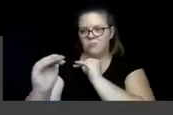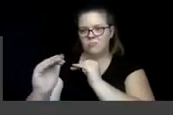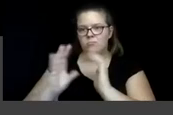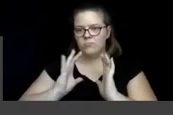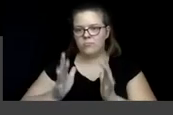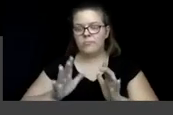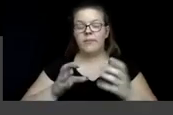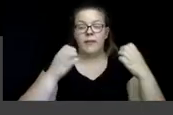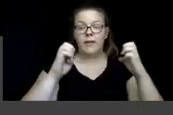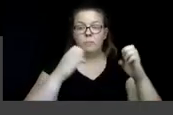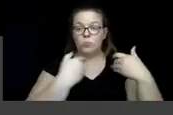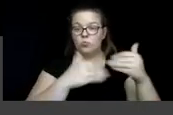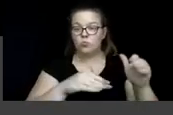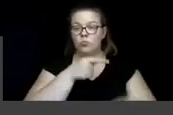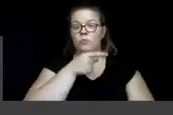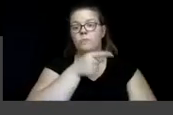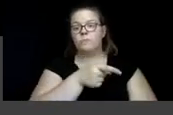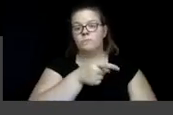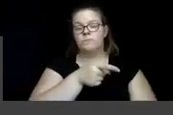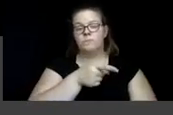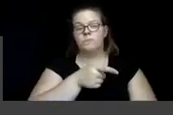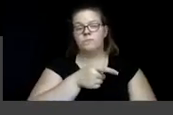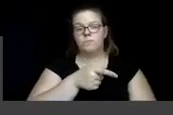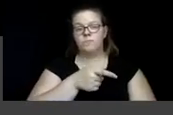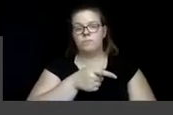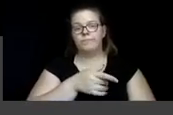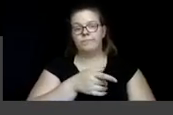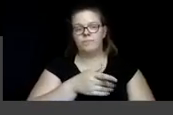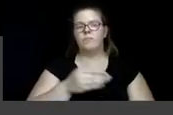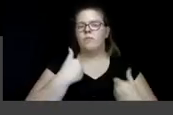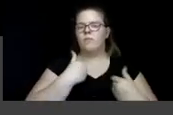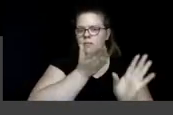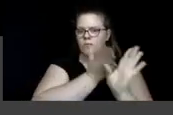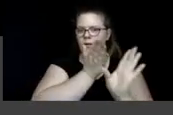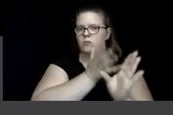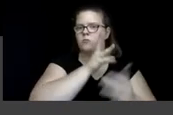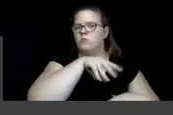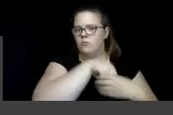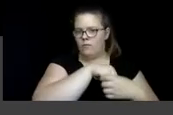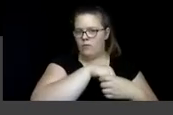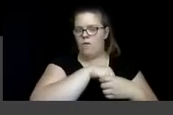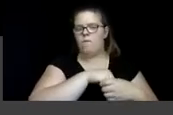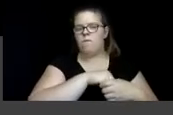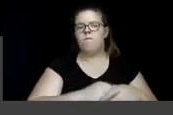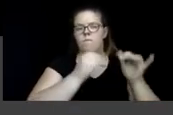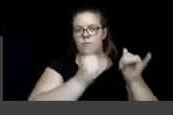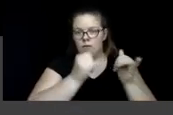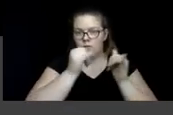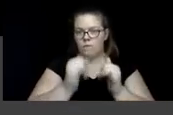emergency room would get psychiatry involved, and the individual would